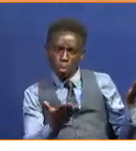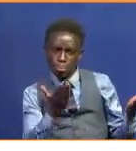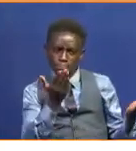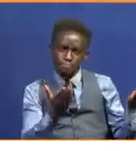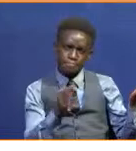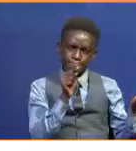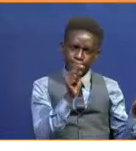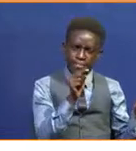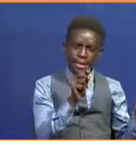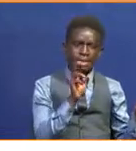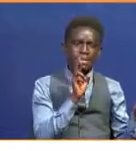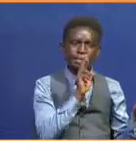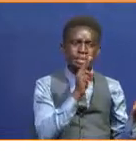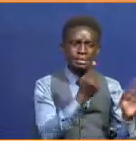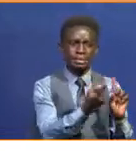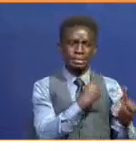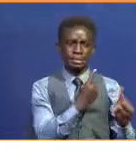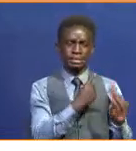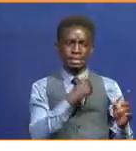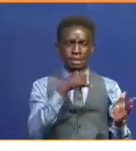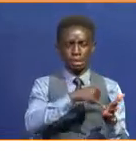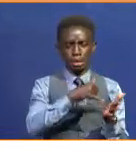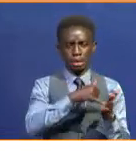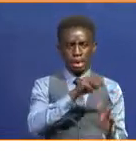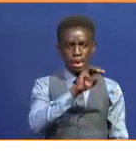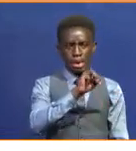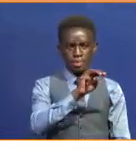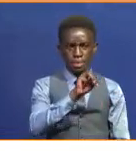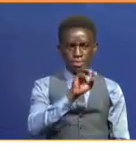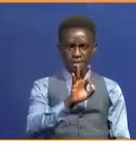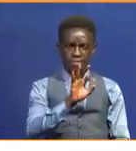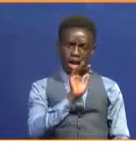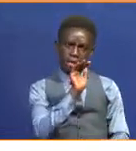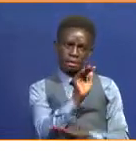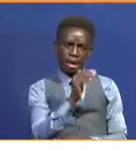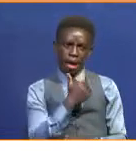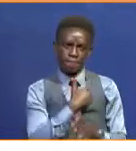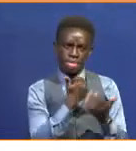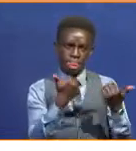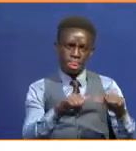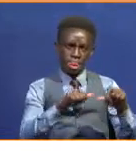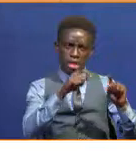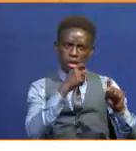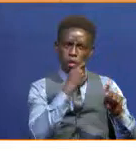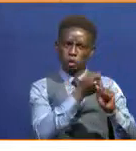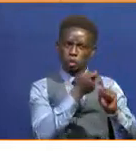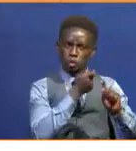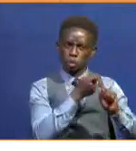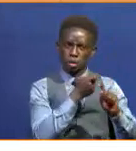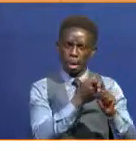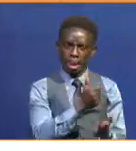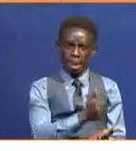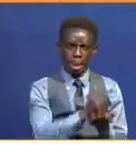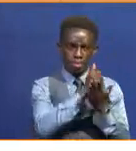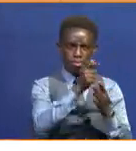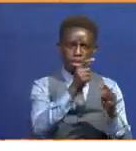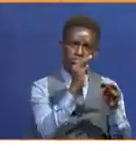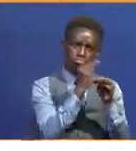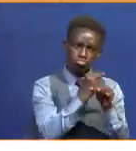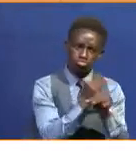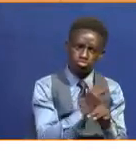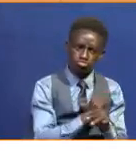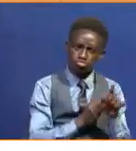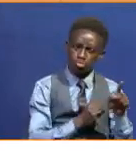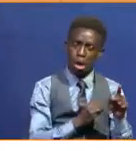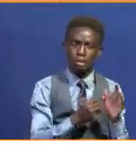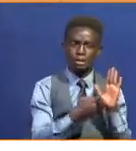in, including the money market fund. Are there any tools to help you calculate that? You come from different institutions. Maybe you have